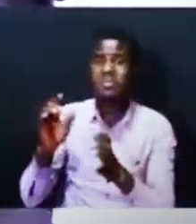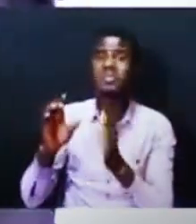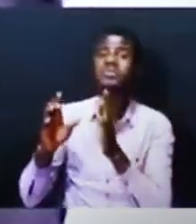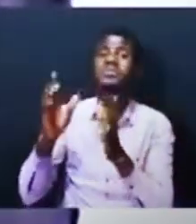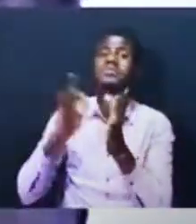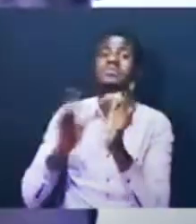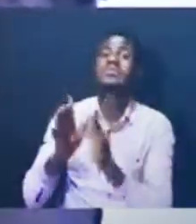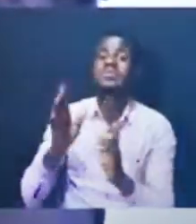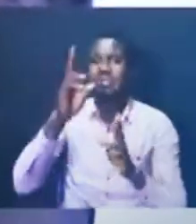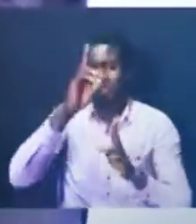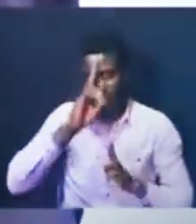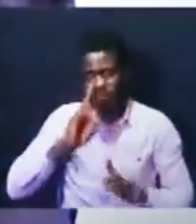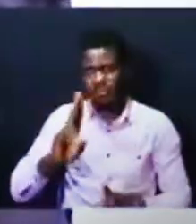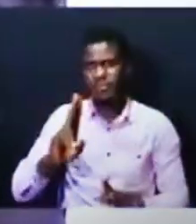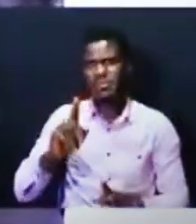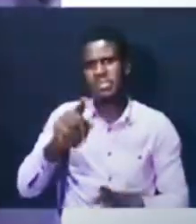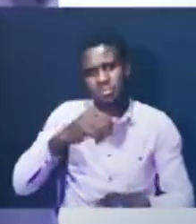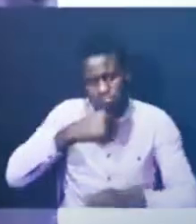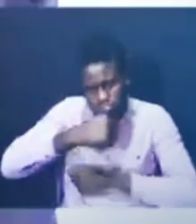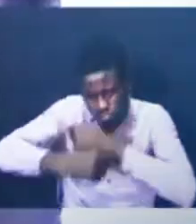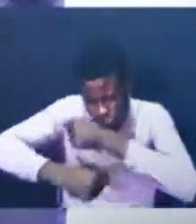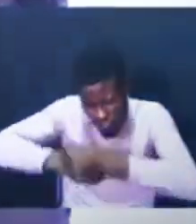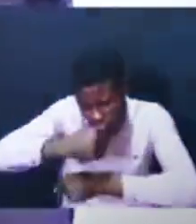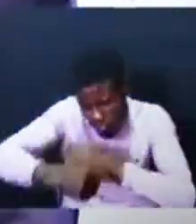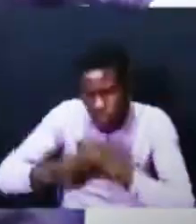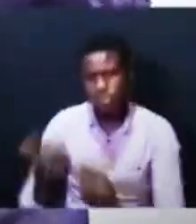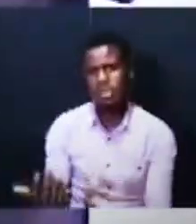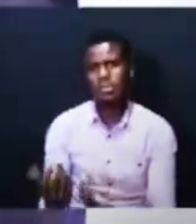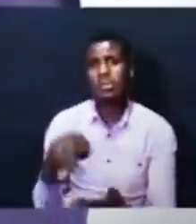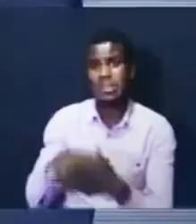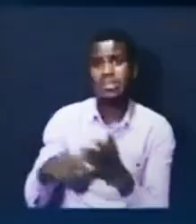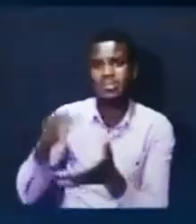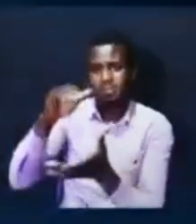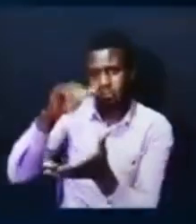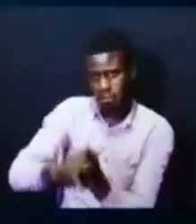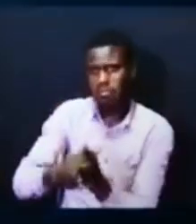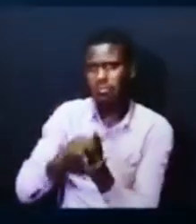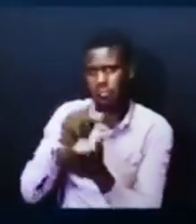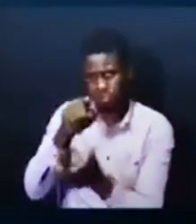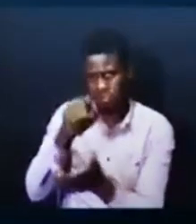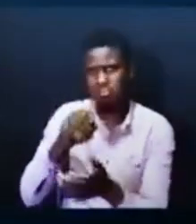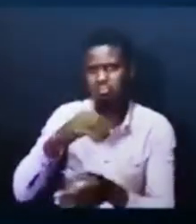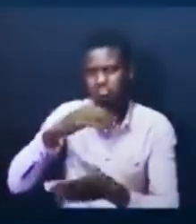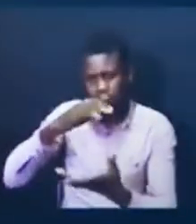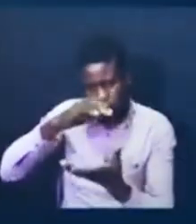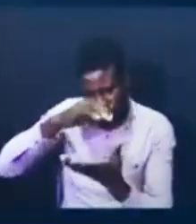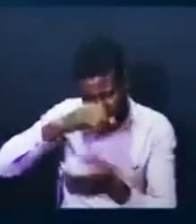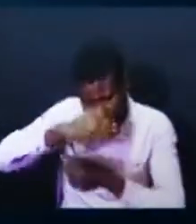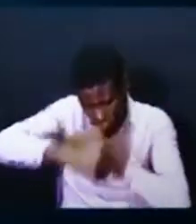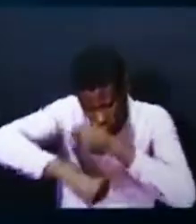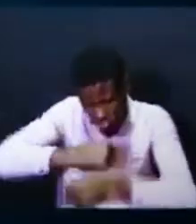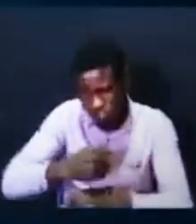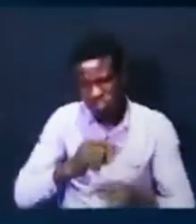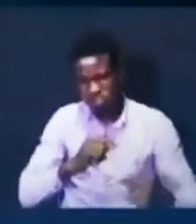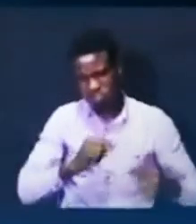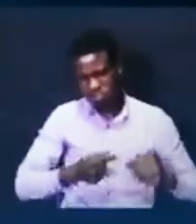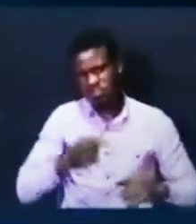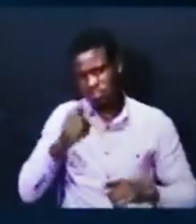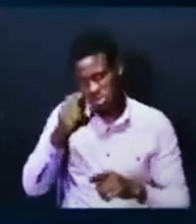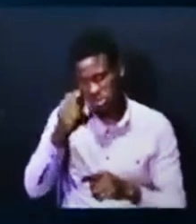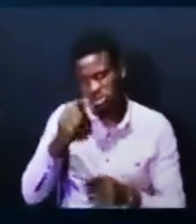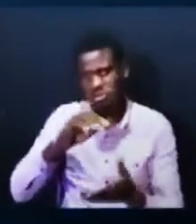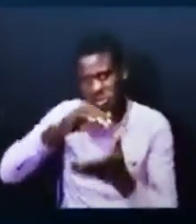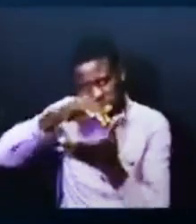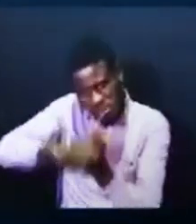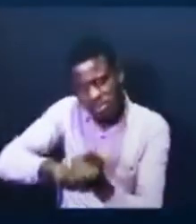nti. Take the blows in the marriage. Pomodi age kutuku no e waware anim. Take the pain. Je yawo no.